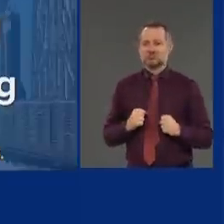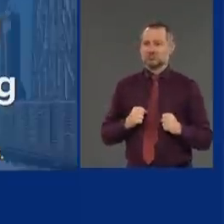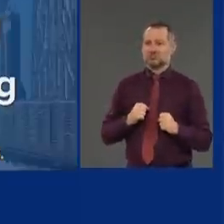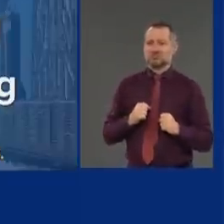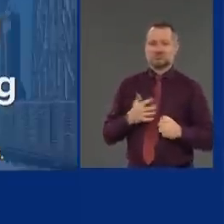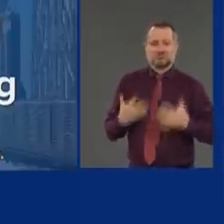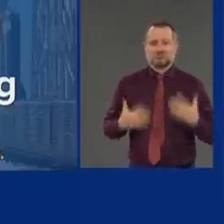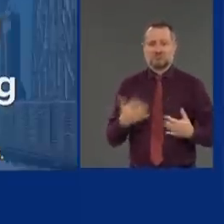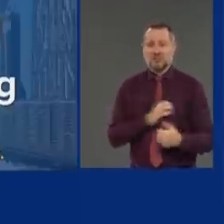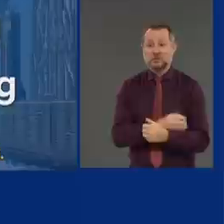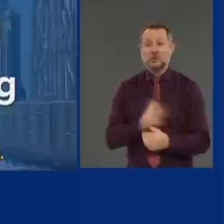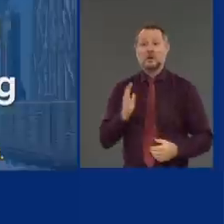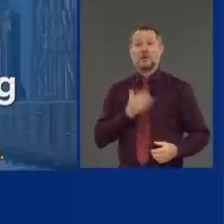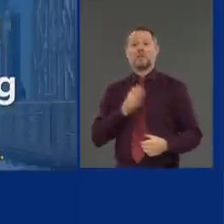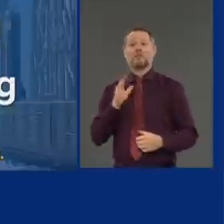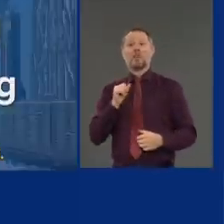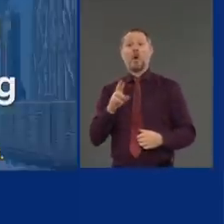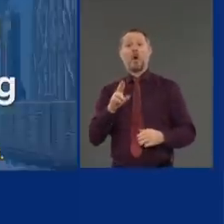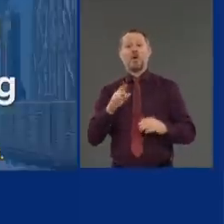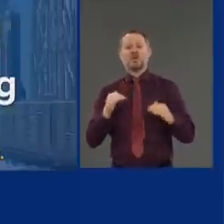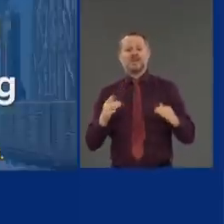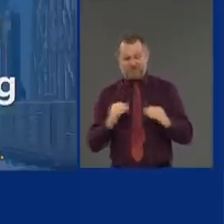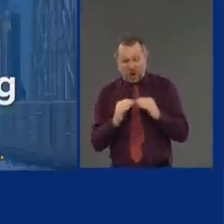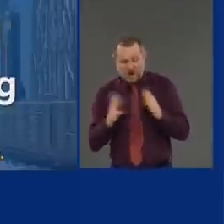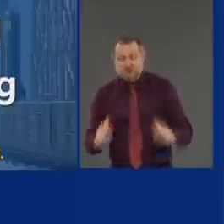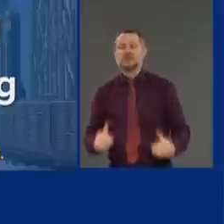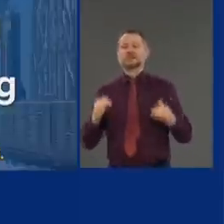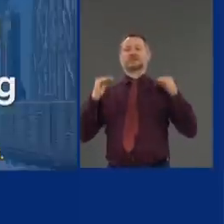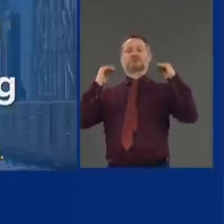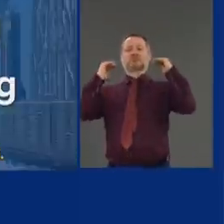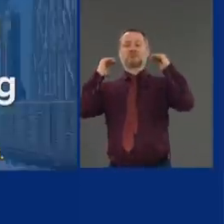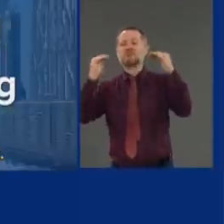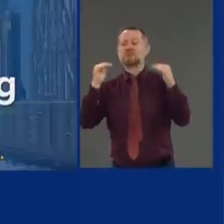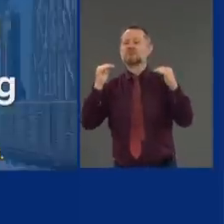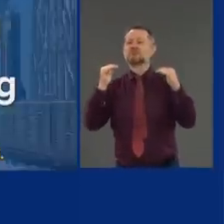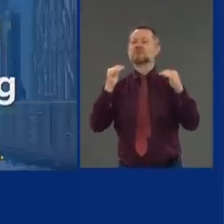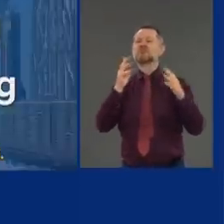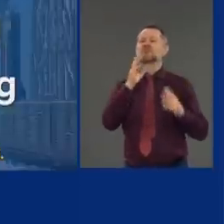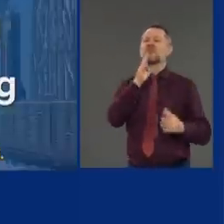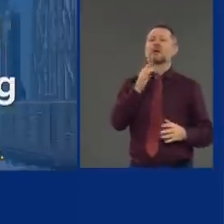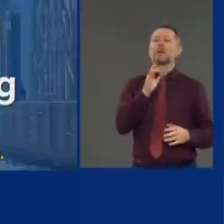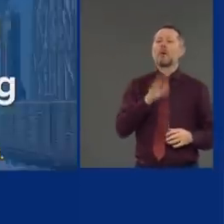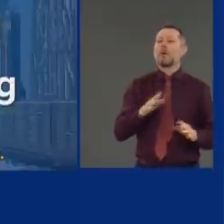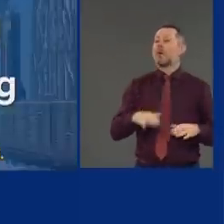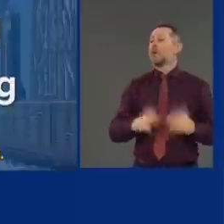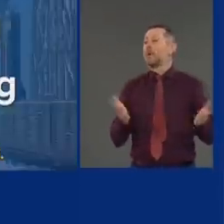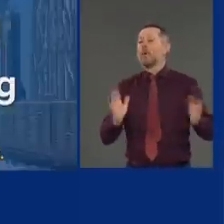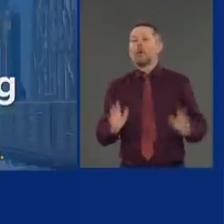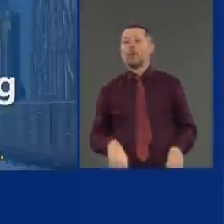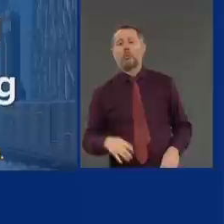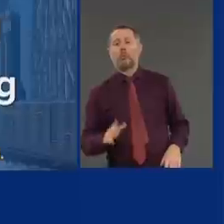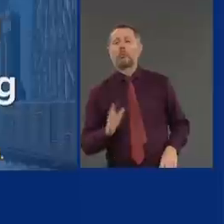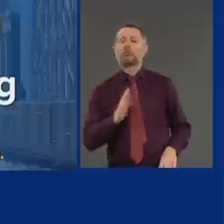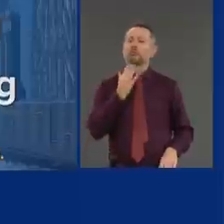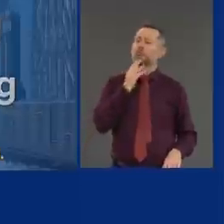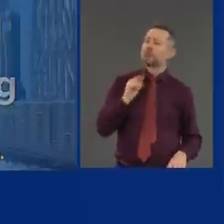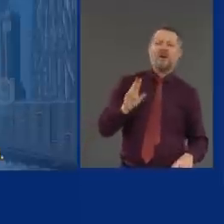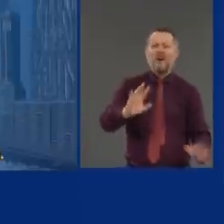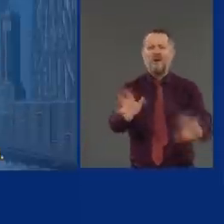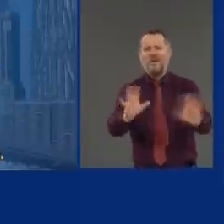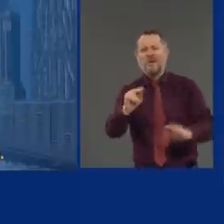little higher. Let's not just reopen, but let's have an affirmative strategy